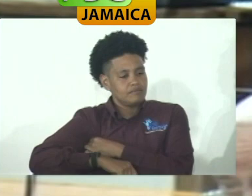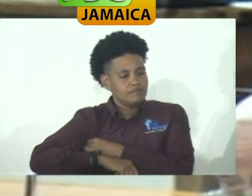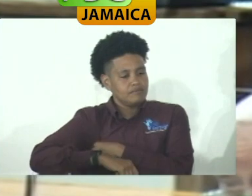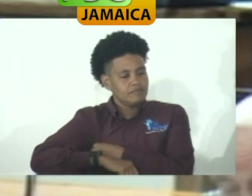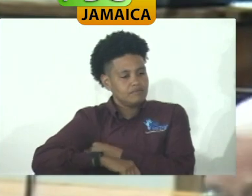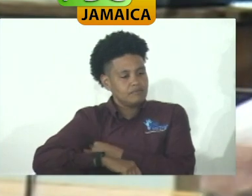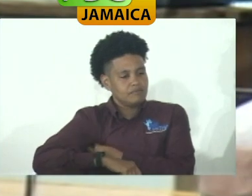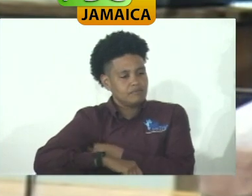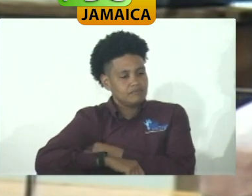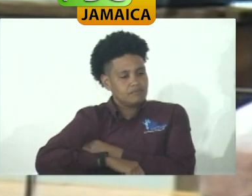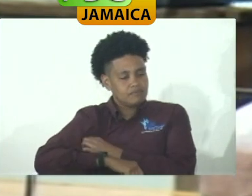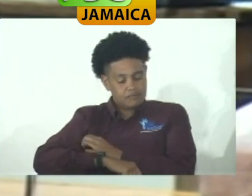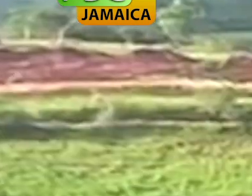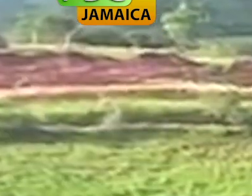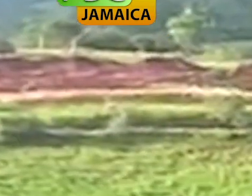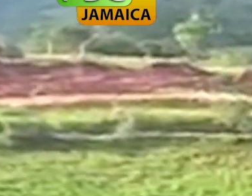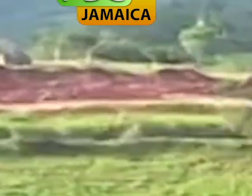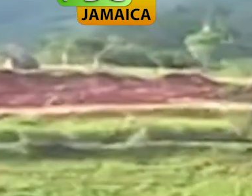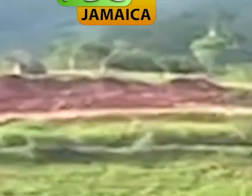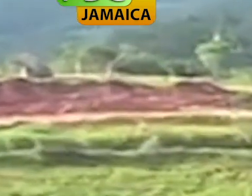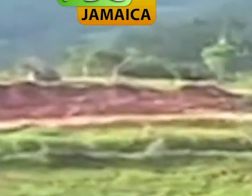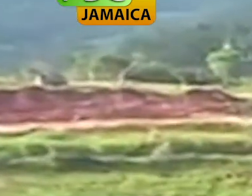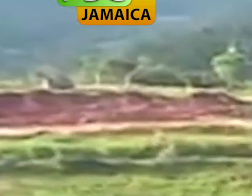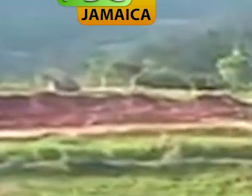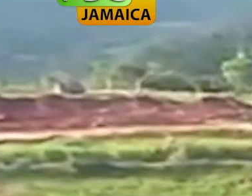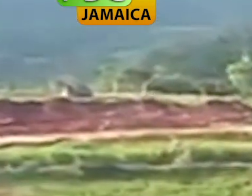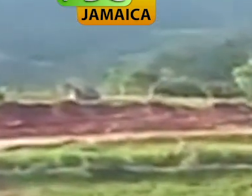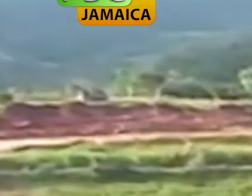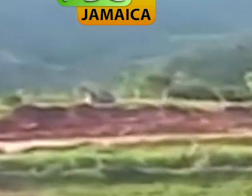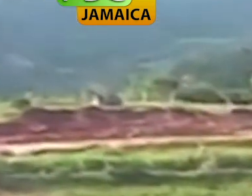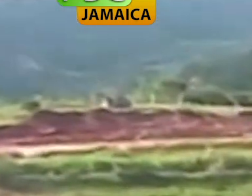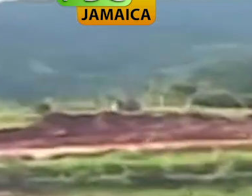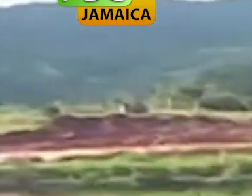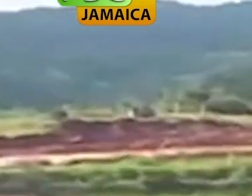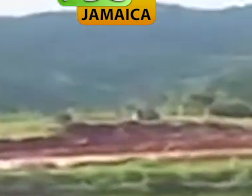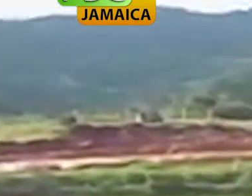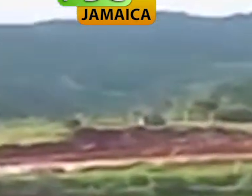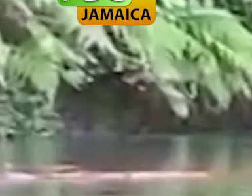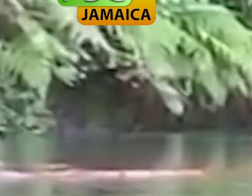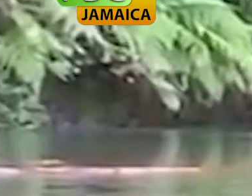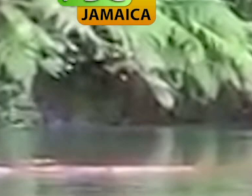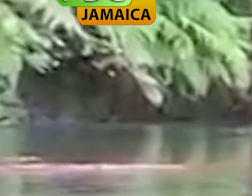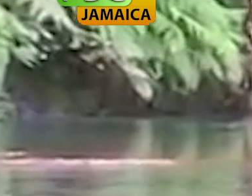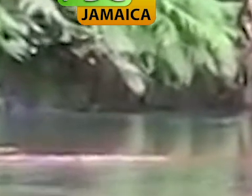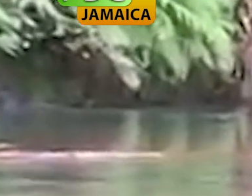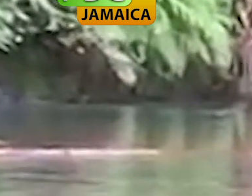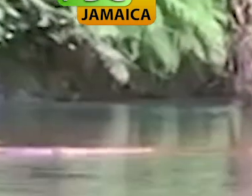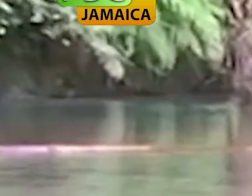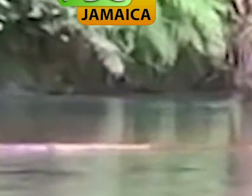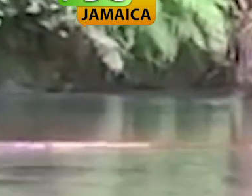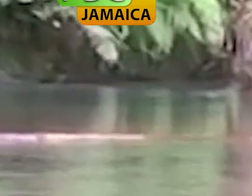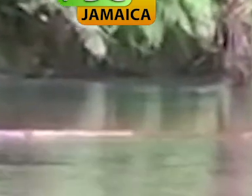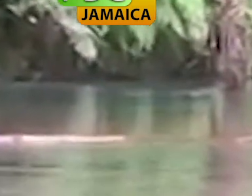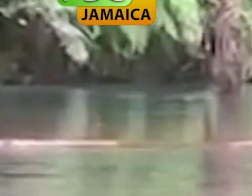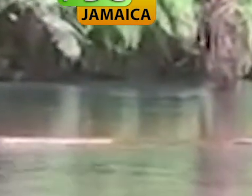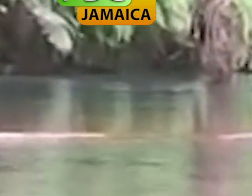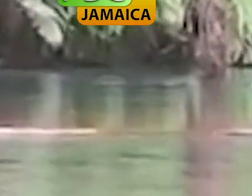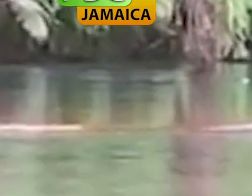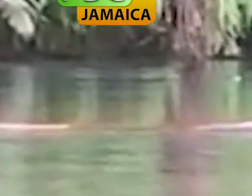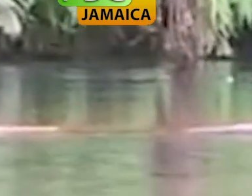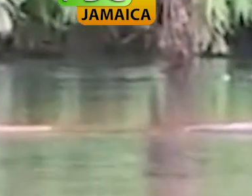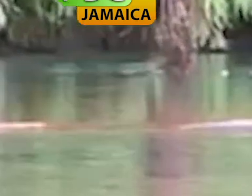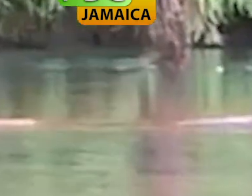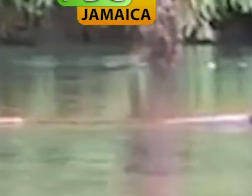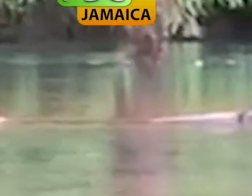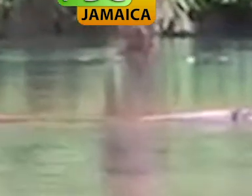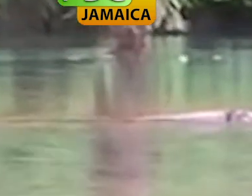of living modified organisms. Also nearing completion is the National Policy for Environmentally Sound Management